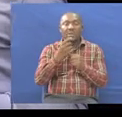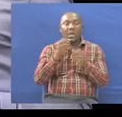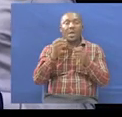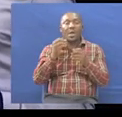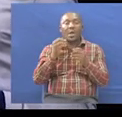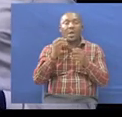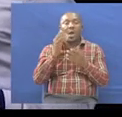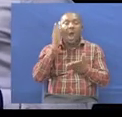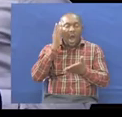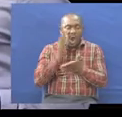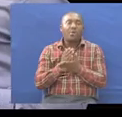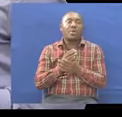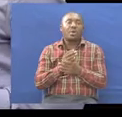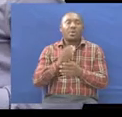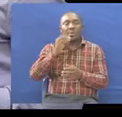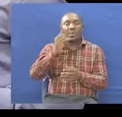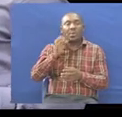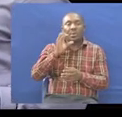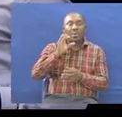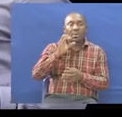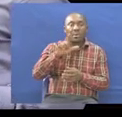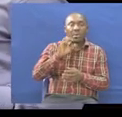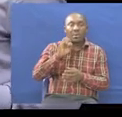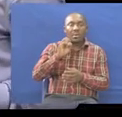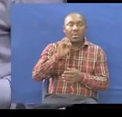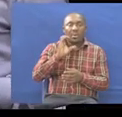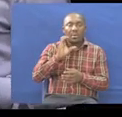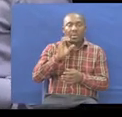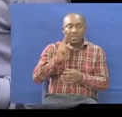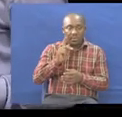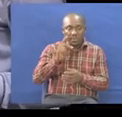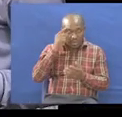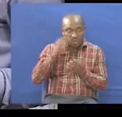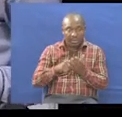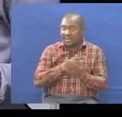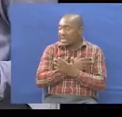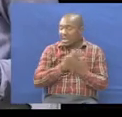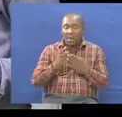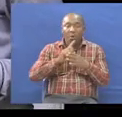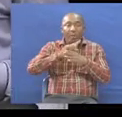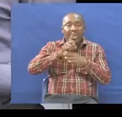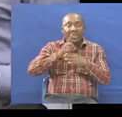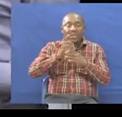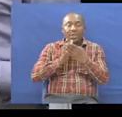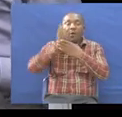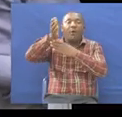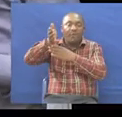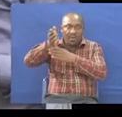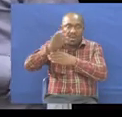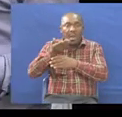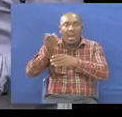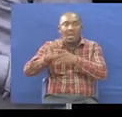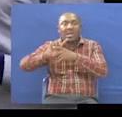it o'clock. That means no minute has left or passed since it gets